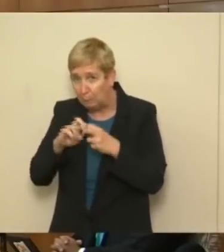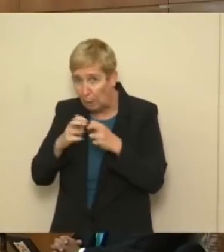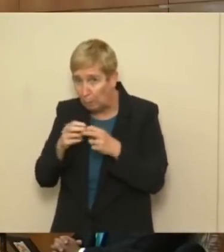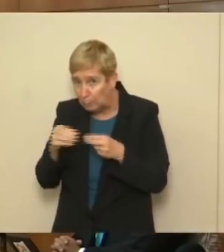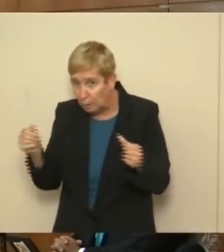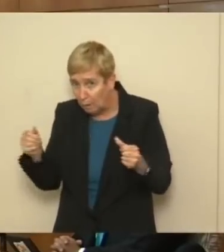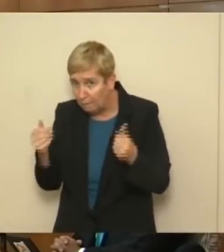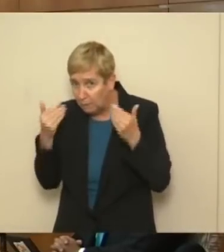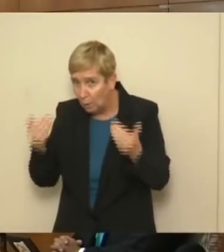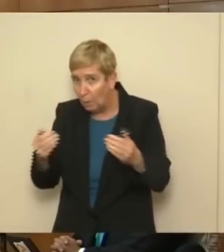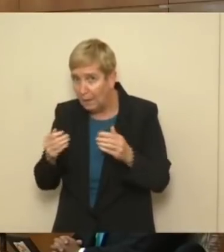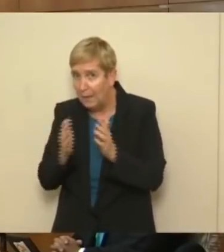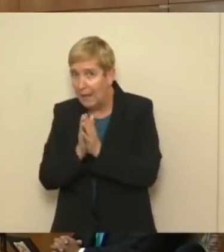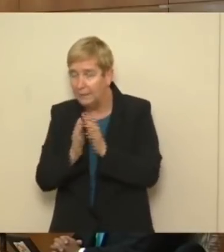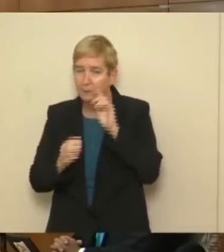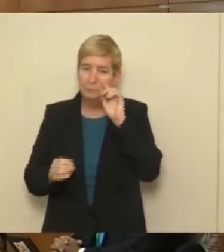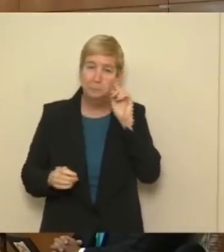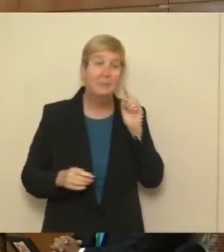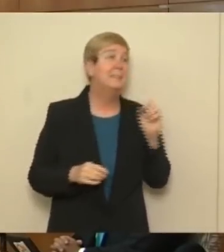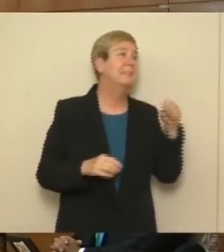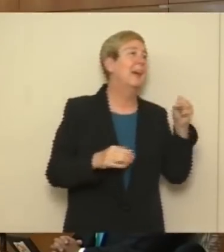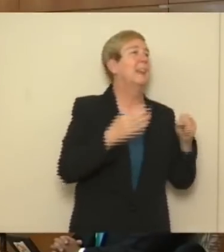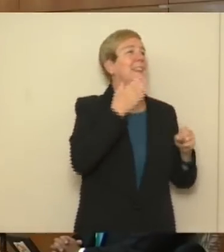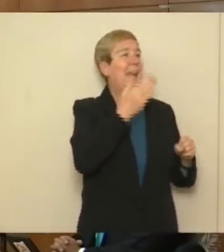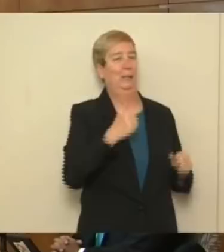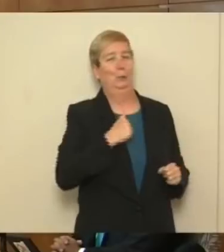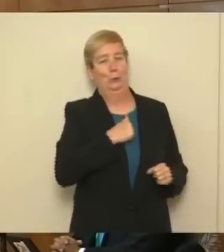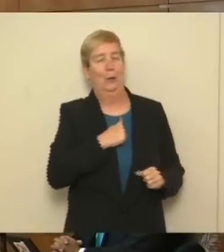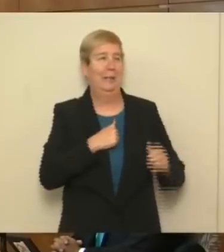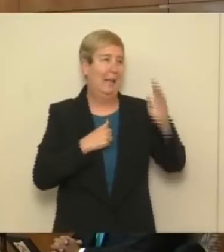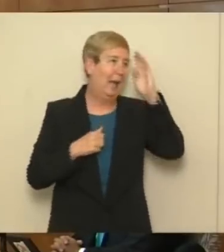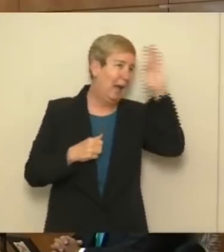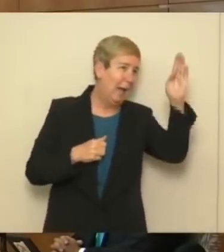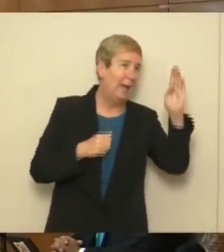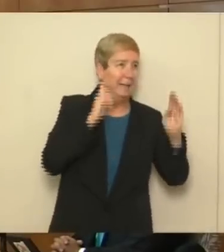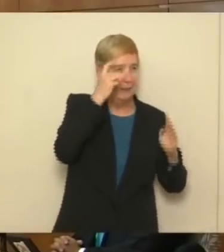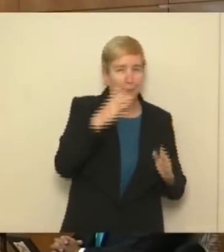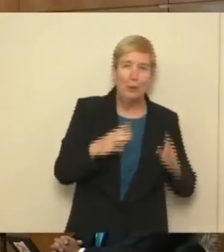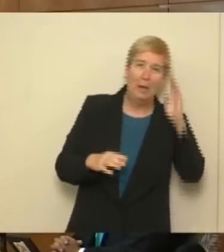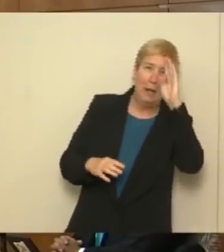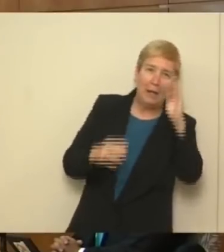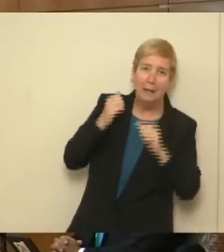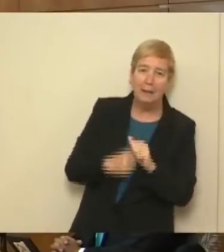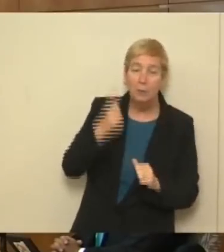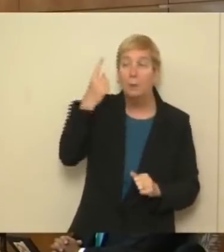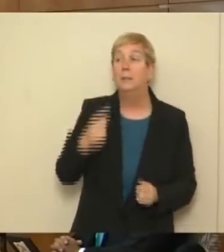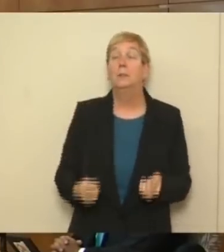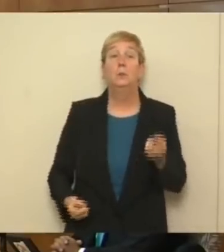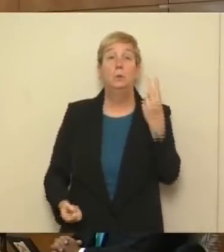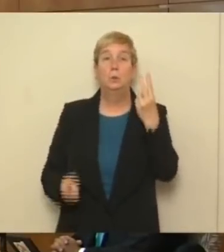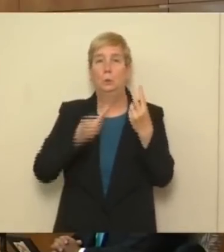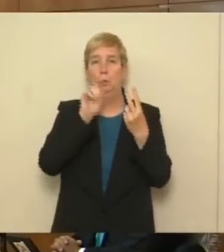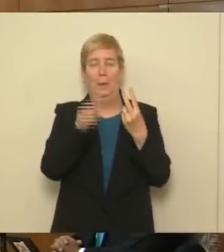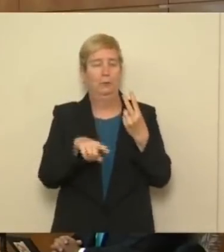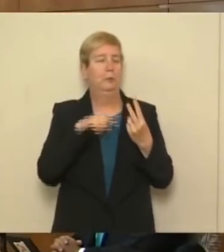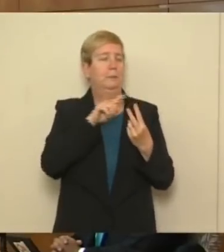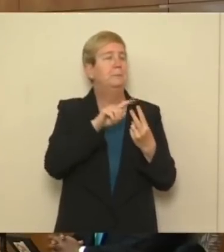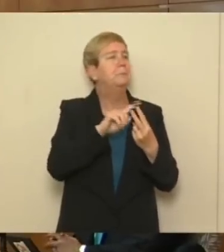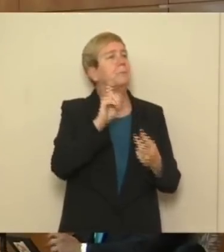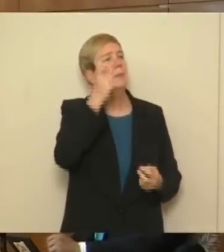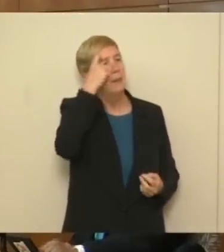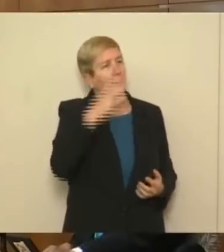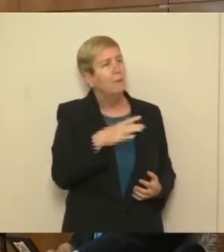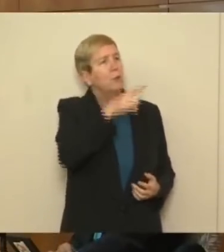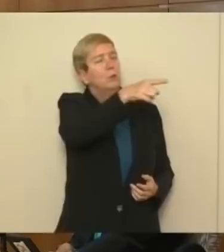your question. Thank you. Sorry about that before. Hi, Governor. Hi, everyone. Thanks for the opportunity. I had two questions. Governor, you mentioned, you